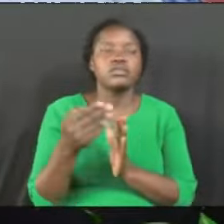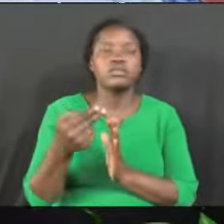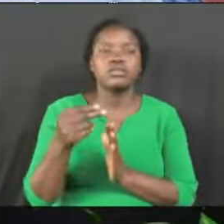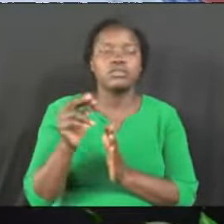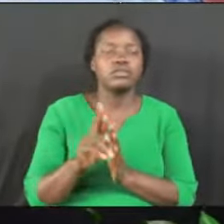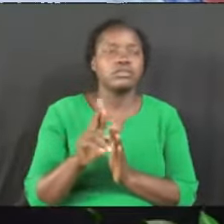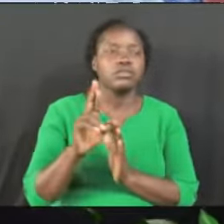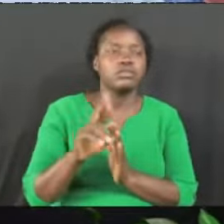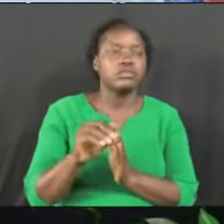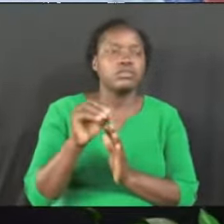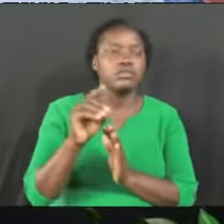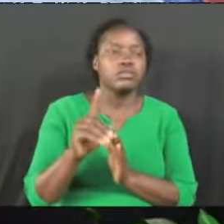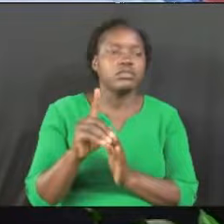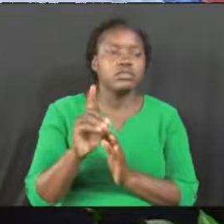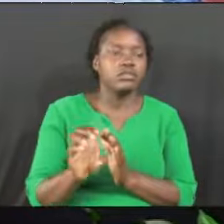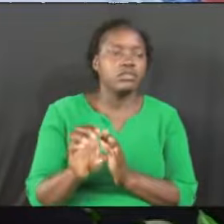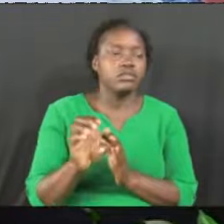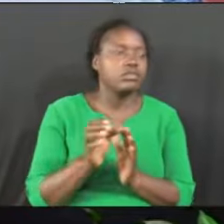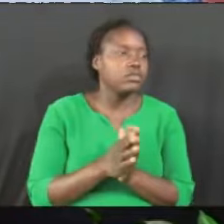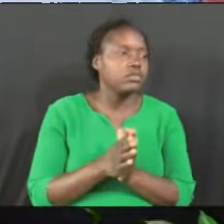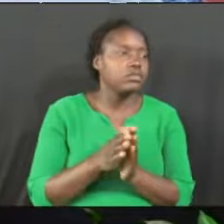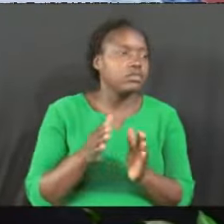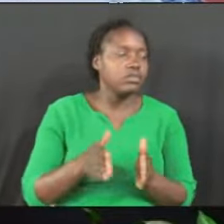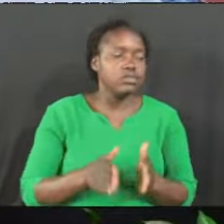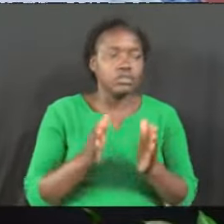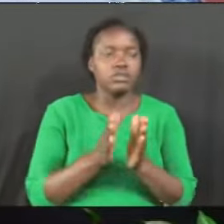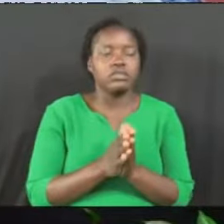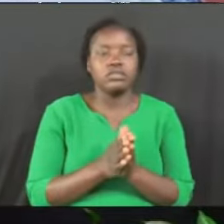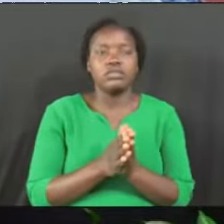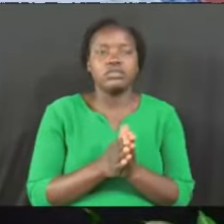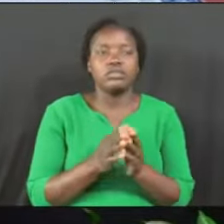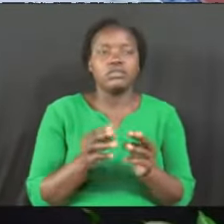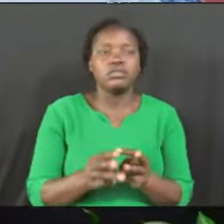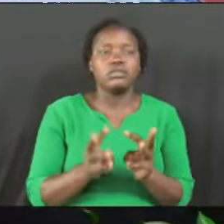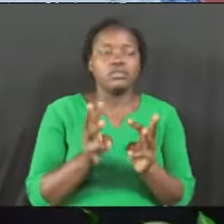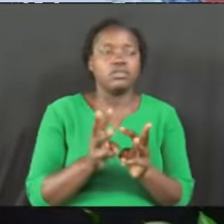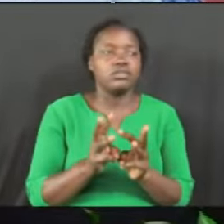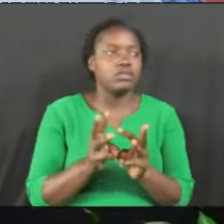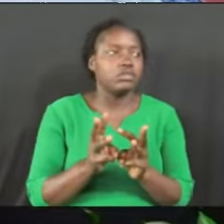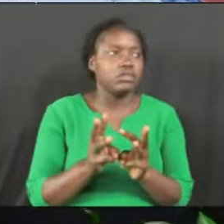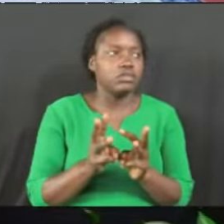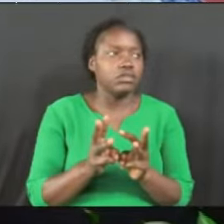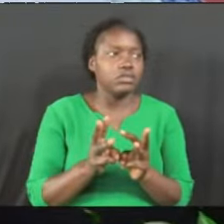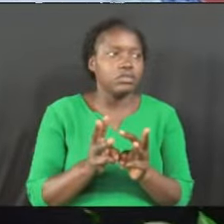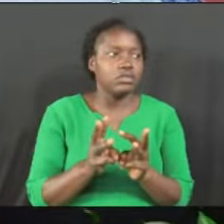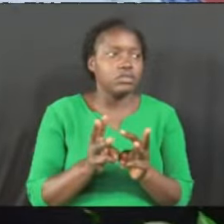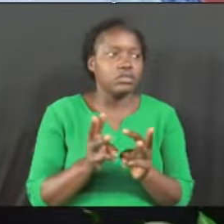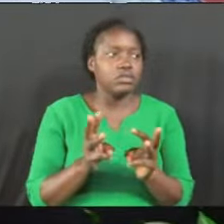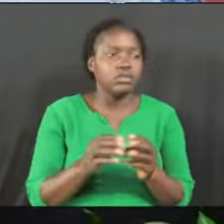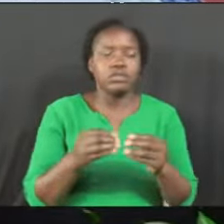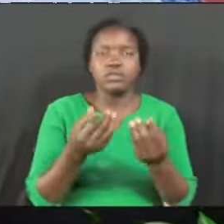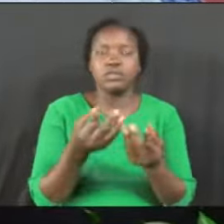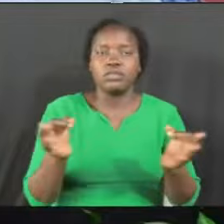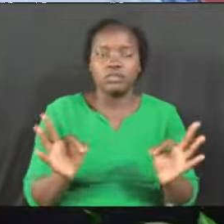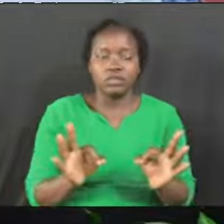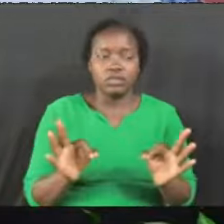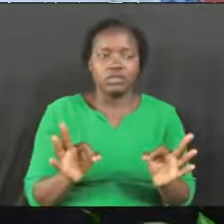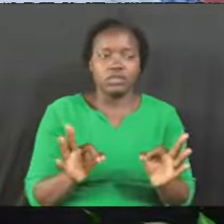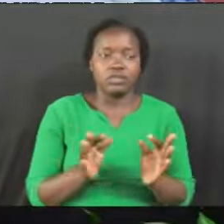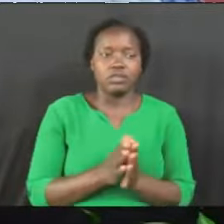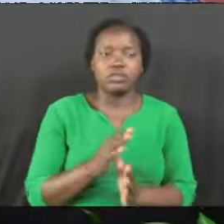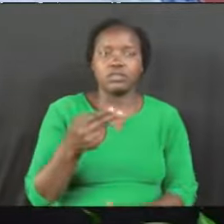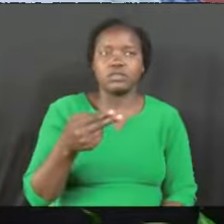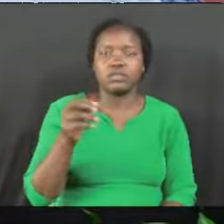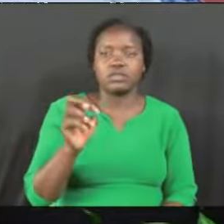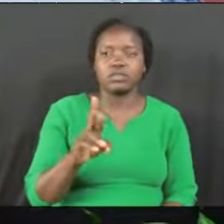Understand, Peter has been jailed, but Peter has now been miraculously released from jail, and Herod is now on